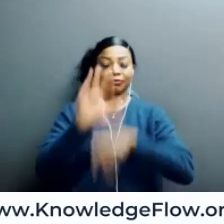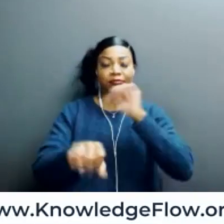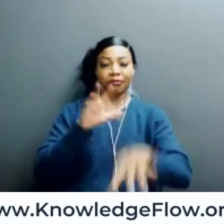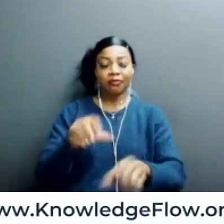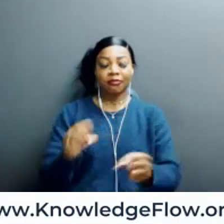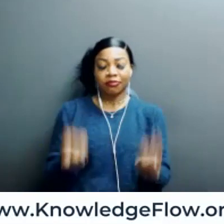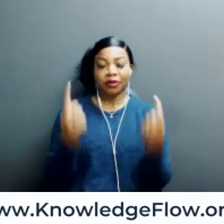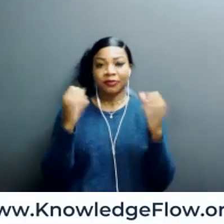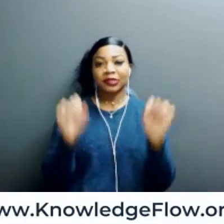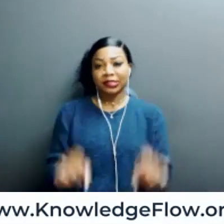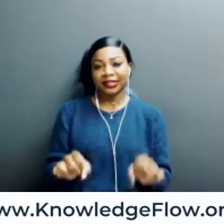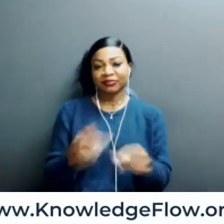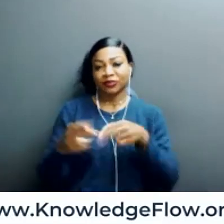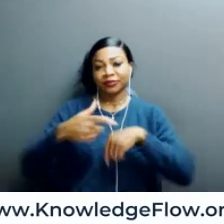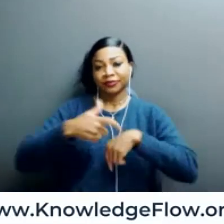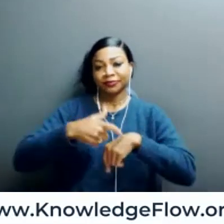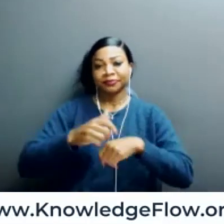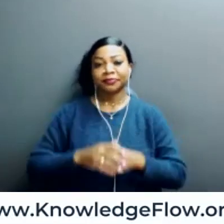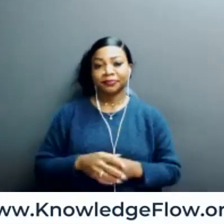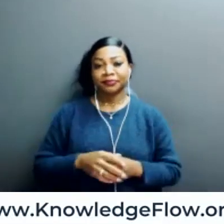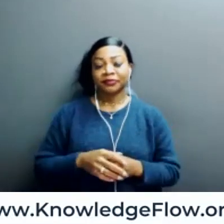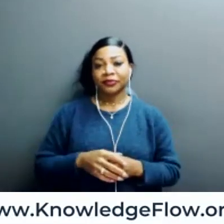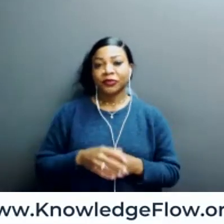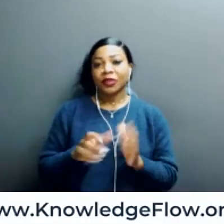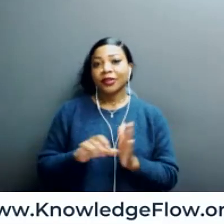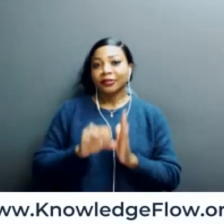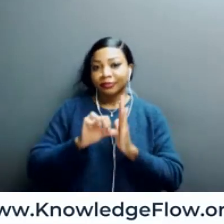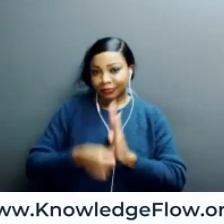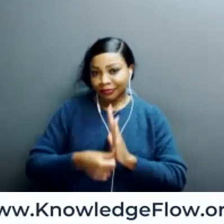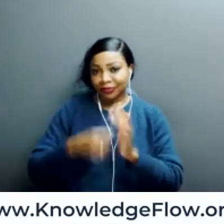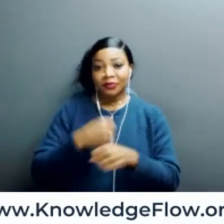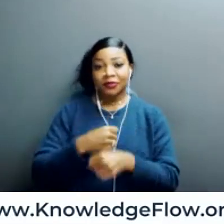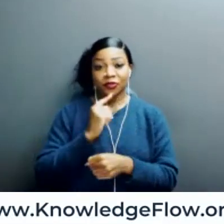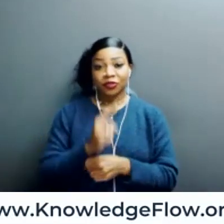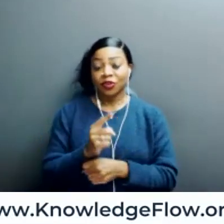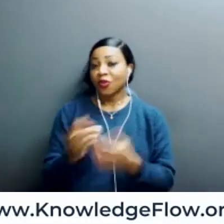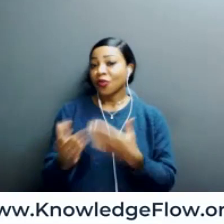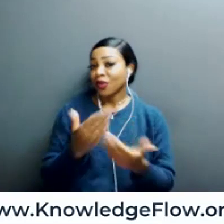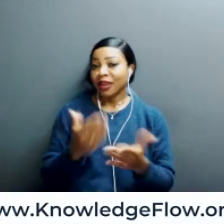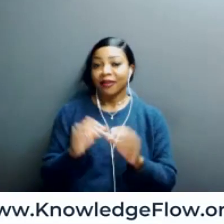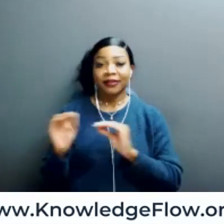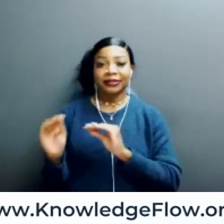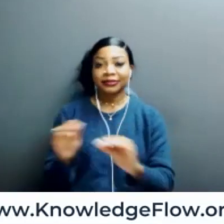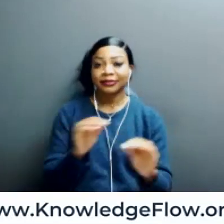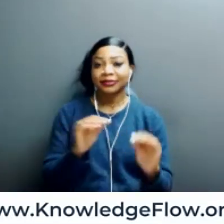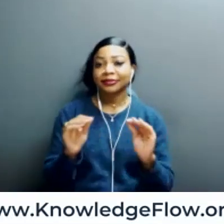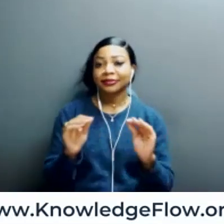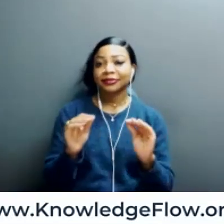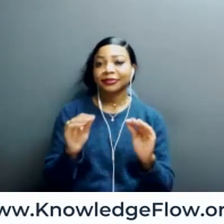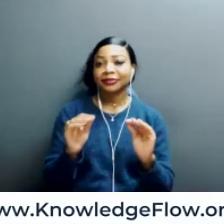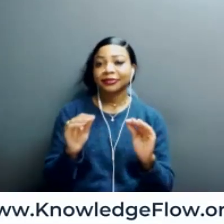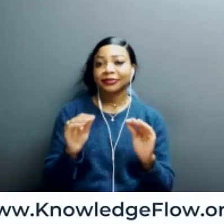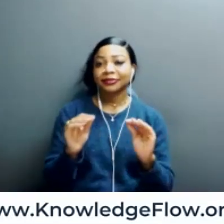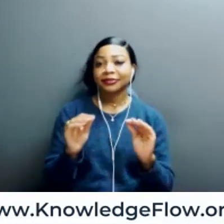in a short period of time so I'm just making sure that whatever we have a boyfriend whatever we